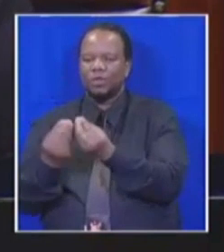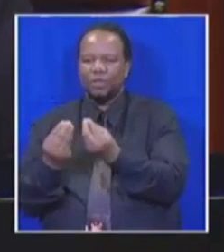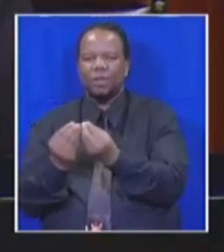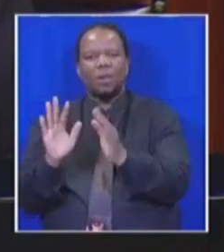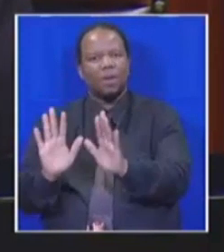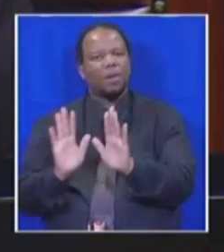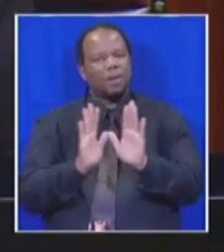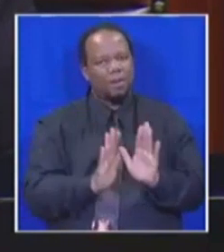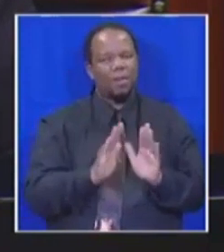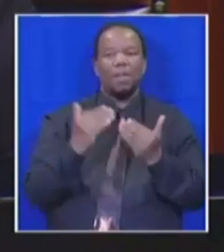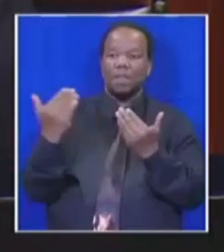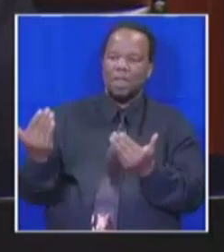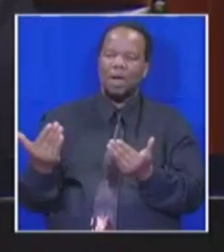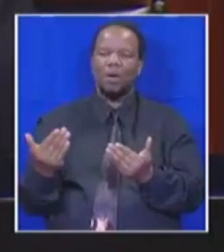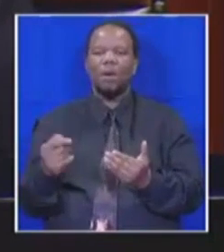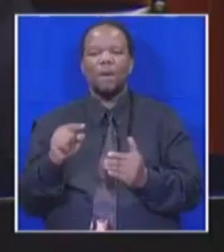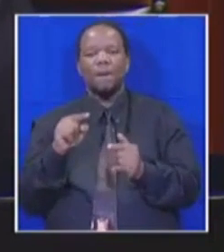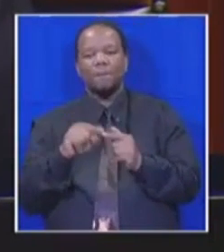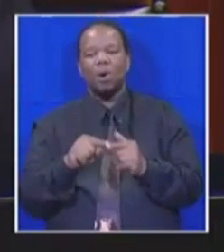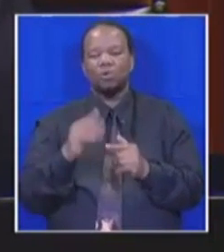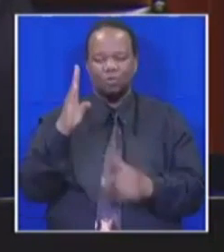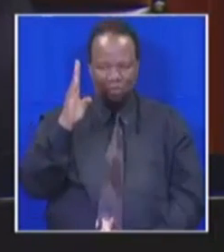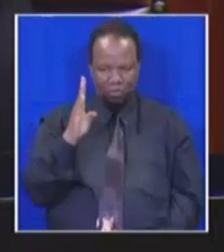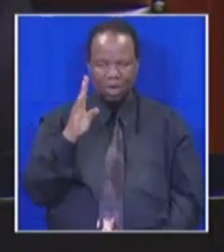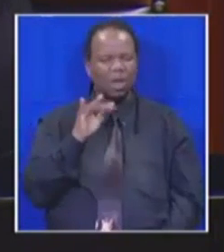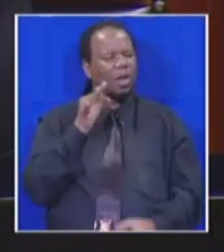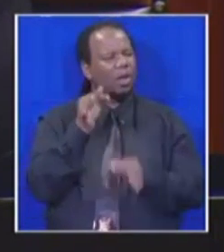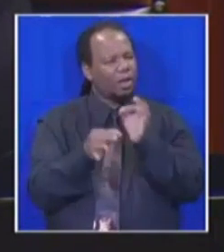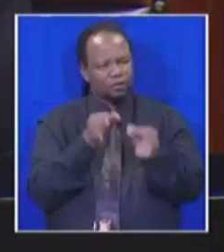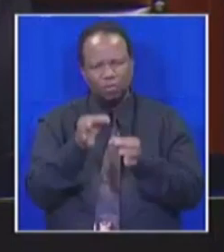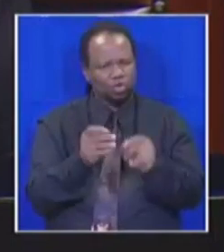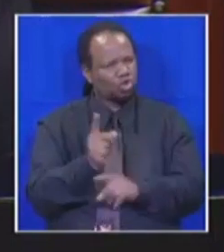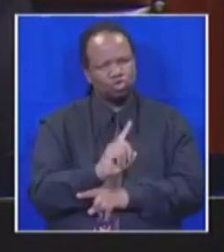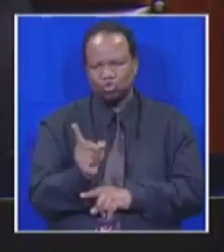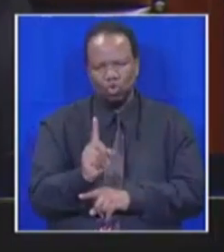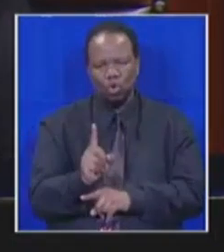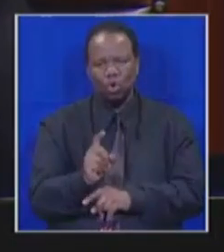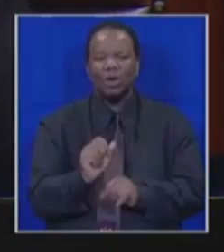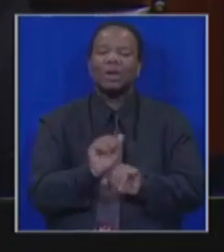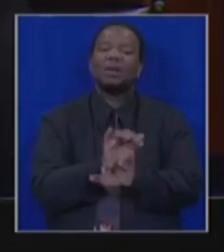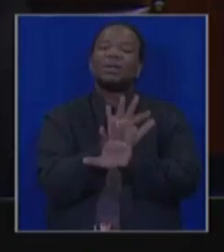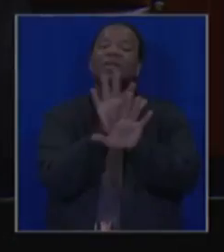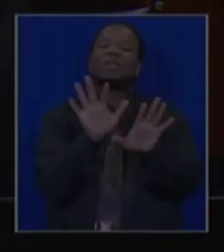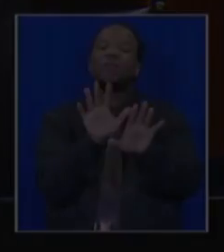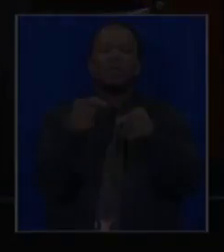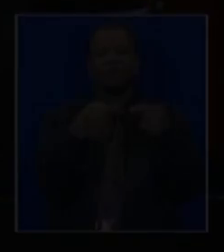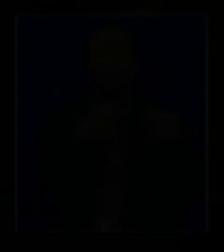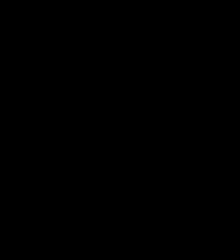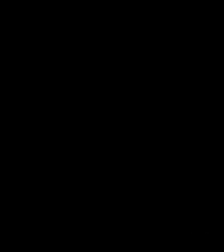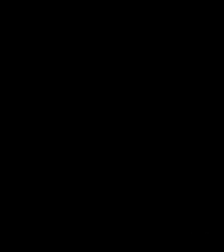take point of orders and not explanations and clarifications and debate.